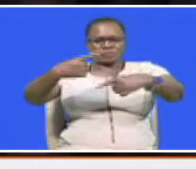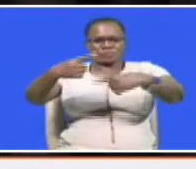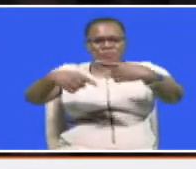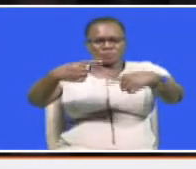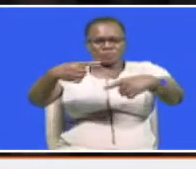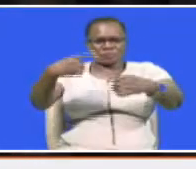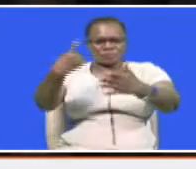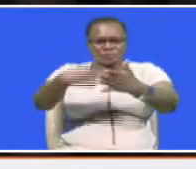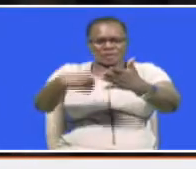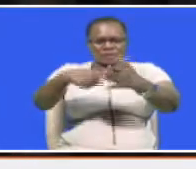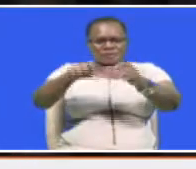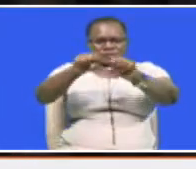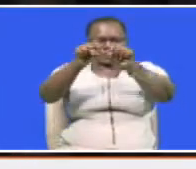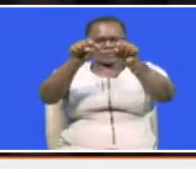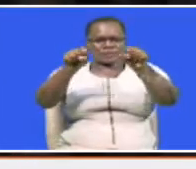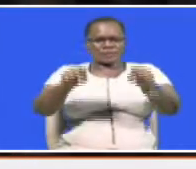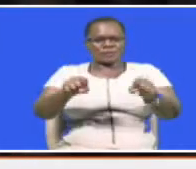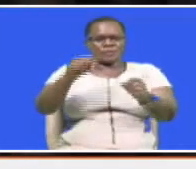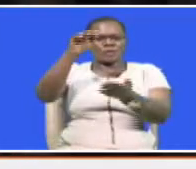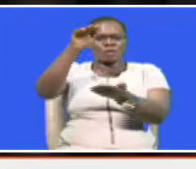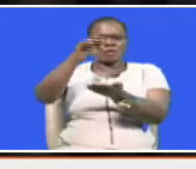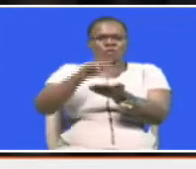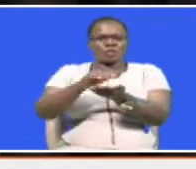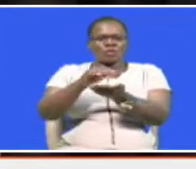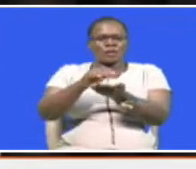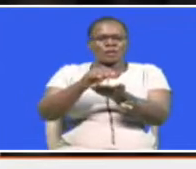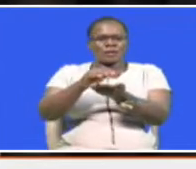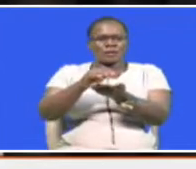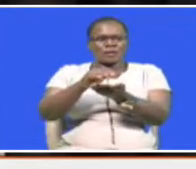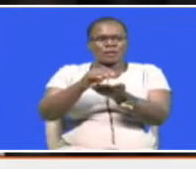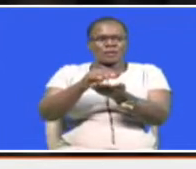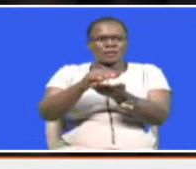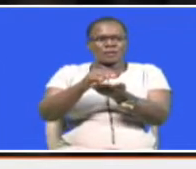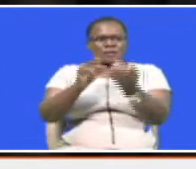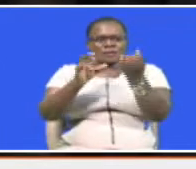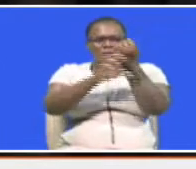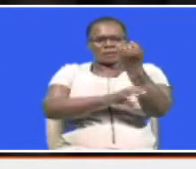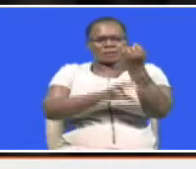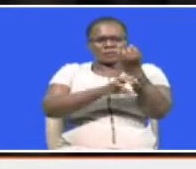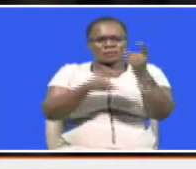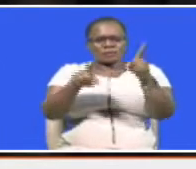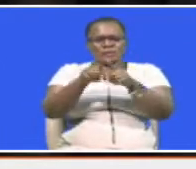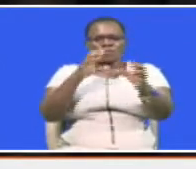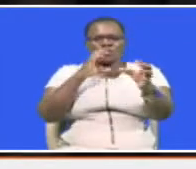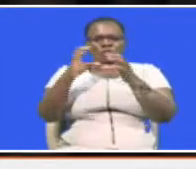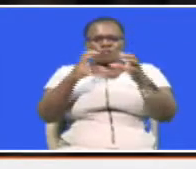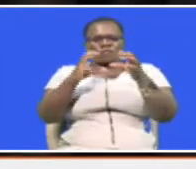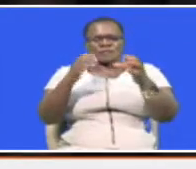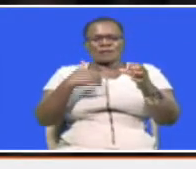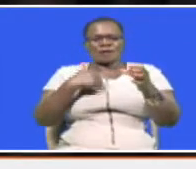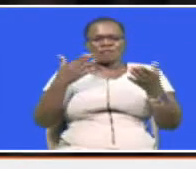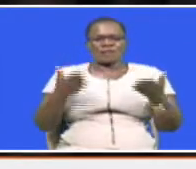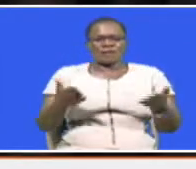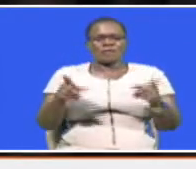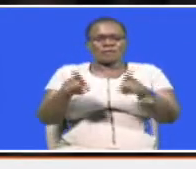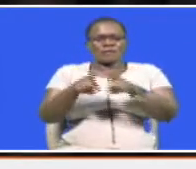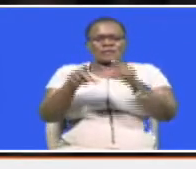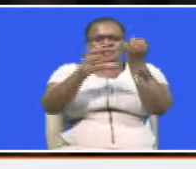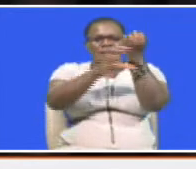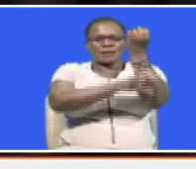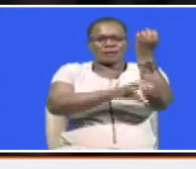equitable tax system in lower income countries, resonate with the conversation we're having as a